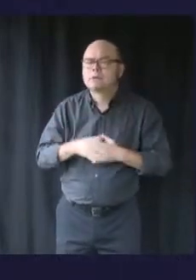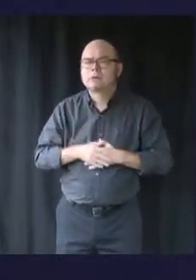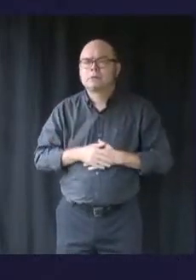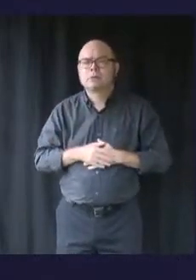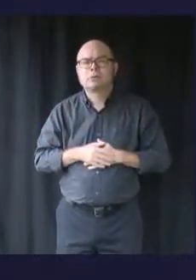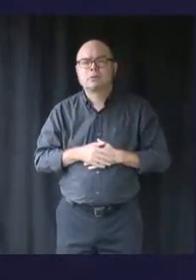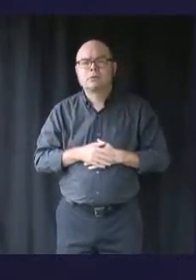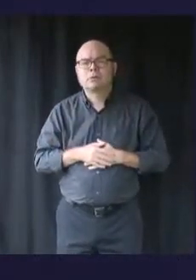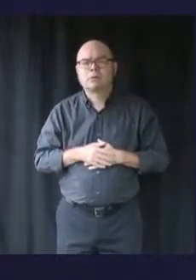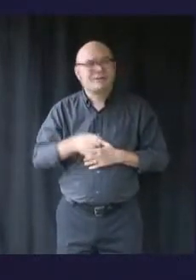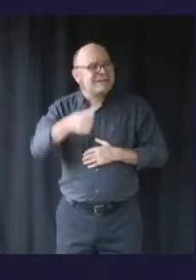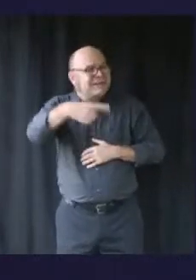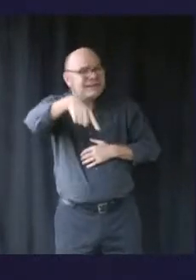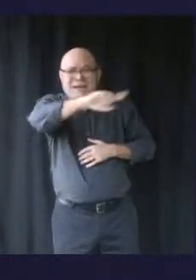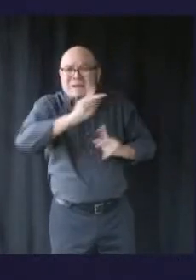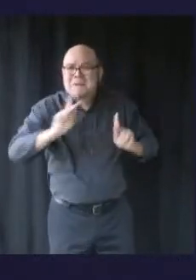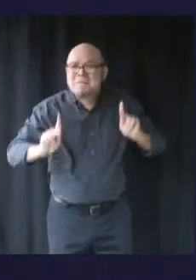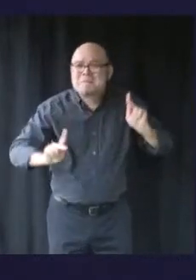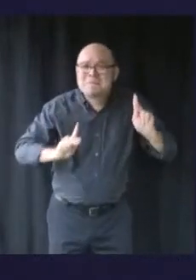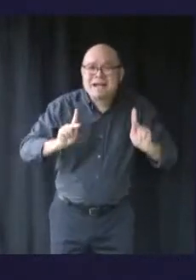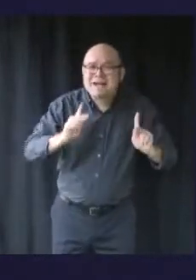affairs.